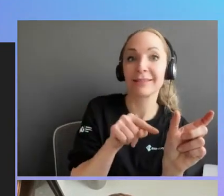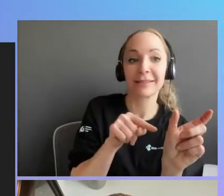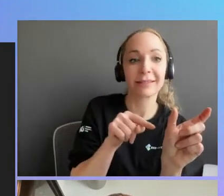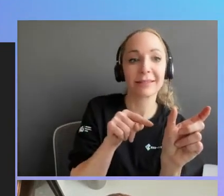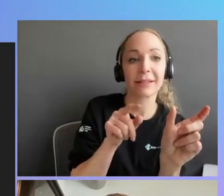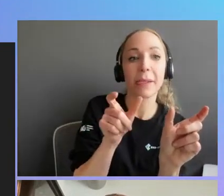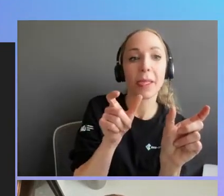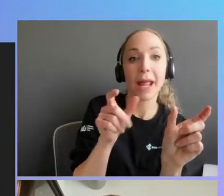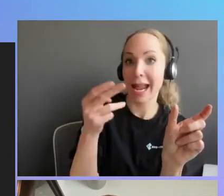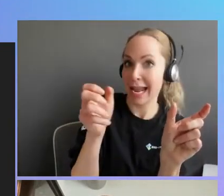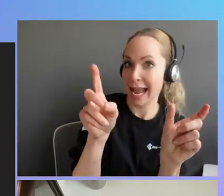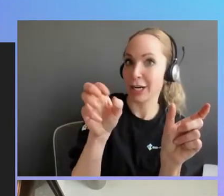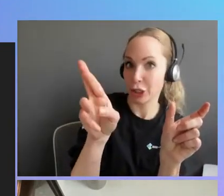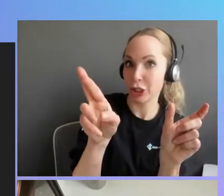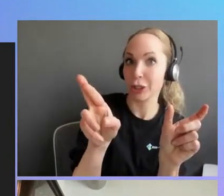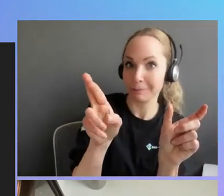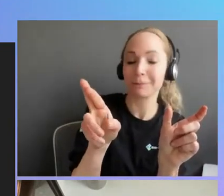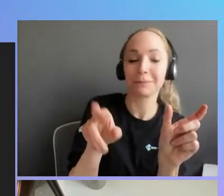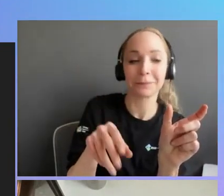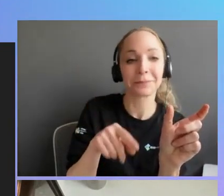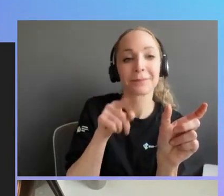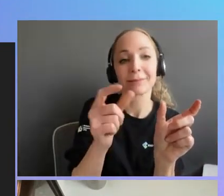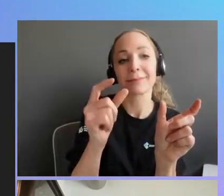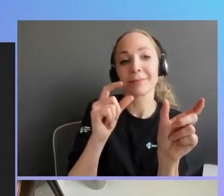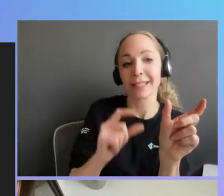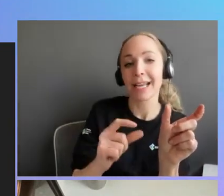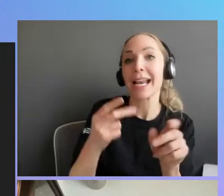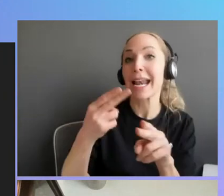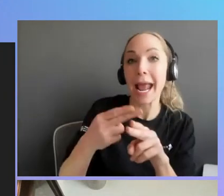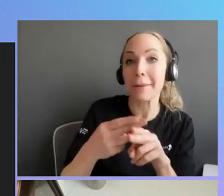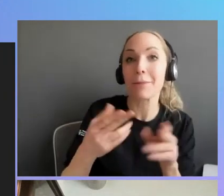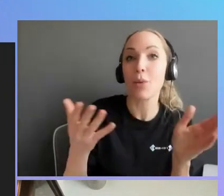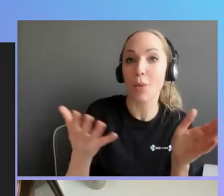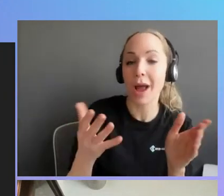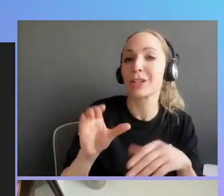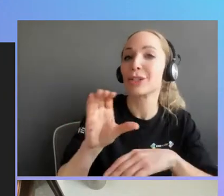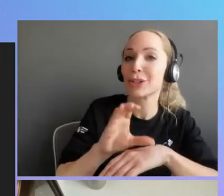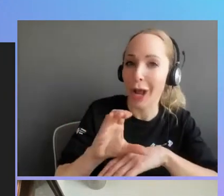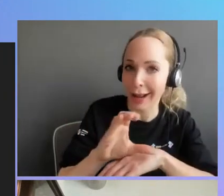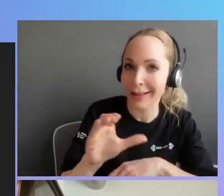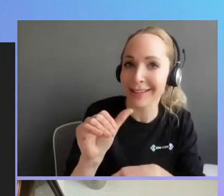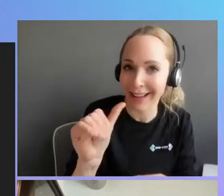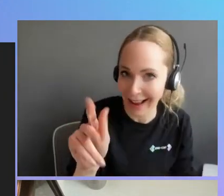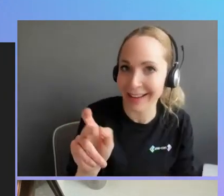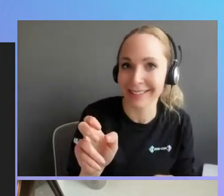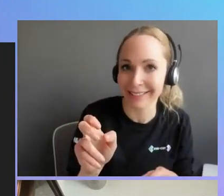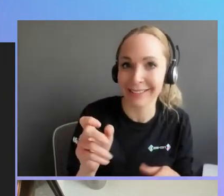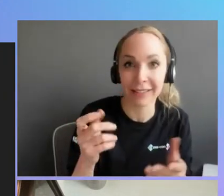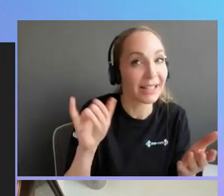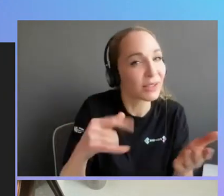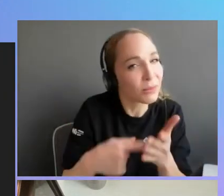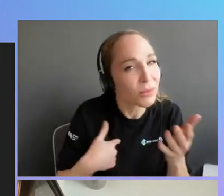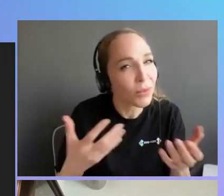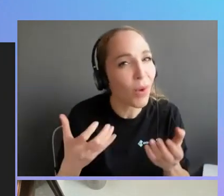be name chocolate cake, which is exactly what we want. We want screen reader users to know that they're on the chocolate cake cell and that happens to be the name of the